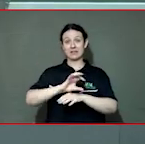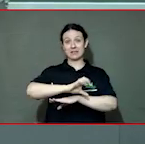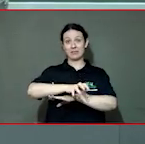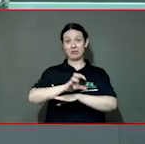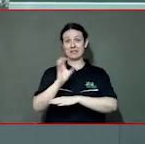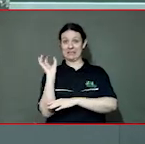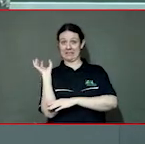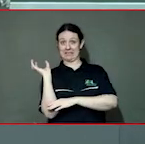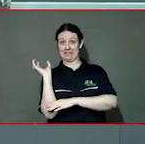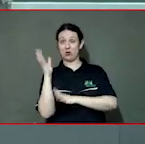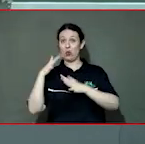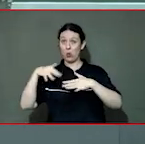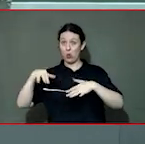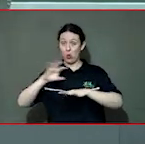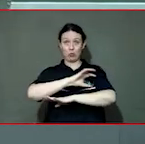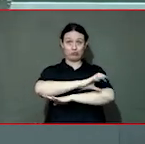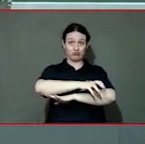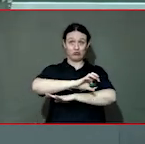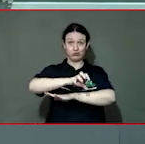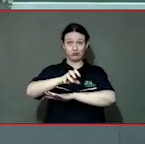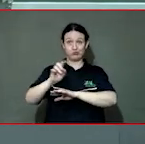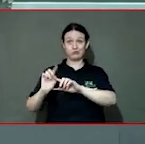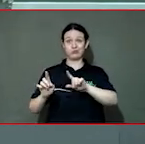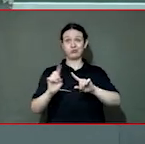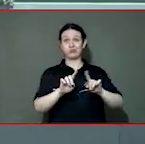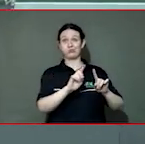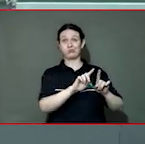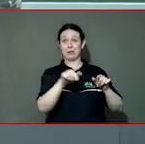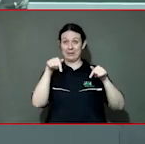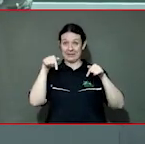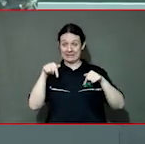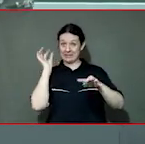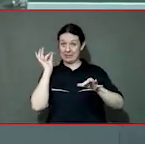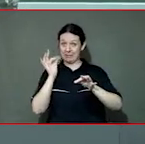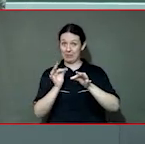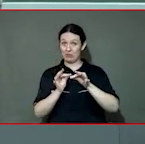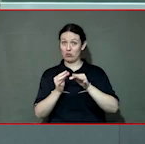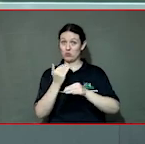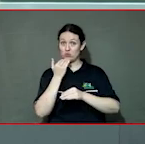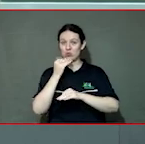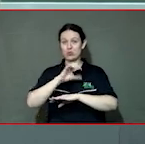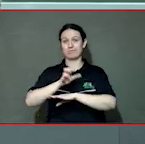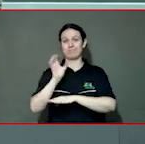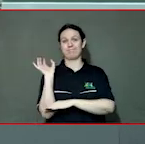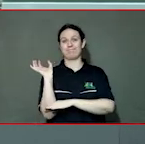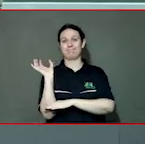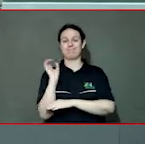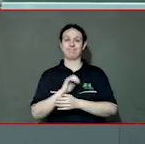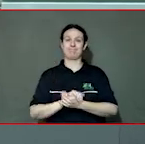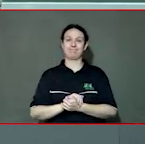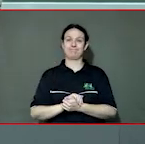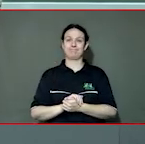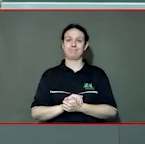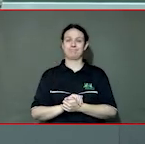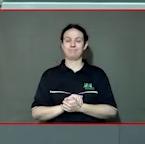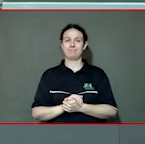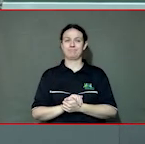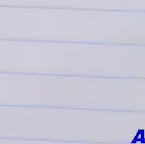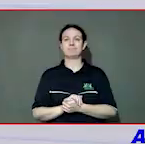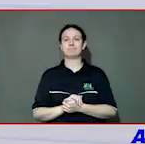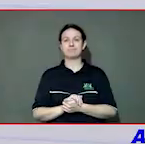from province to province, but this is now for Free State learners. Okay, for the Free State learners, you